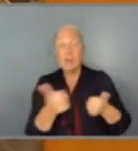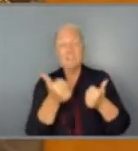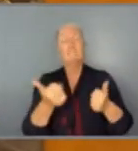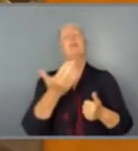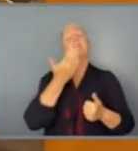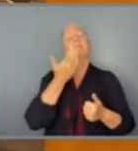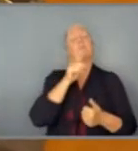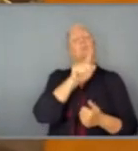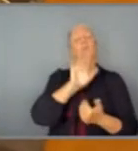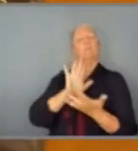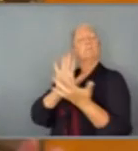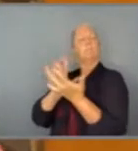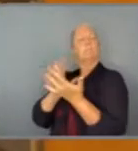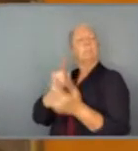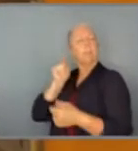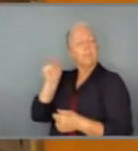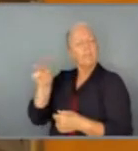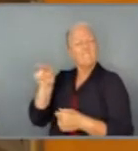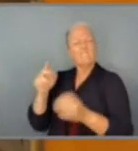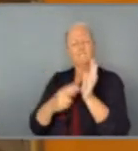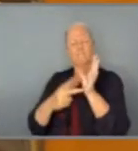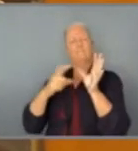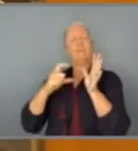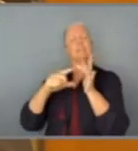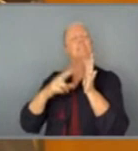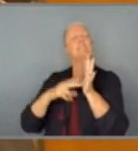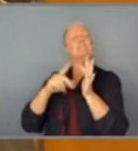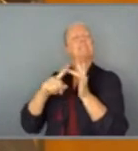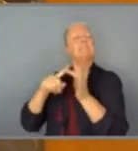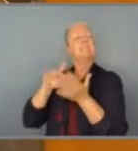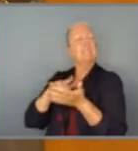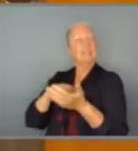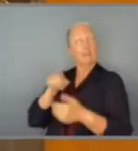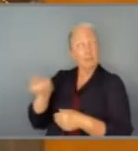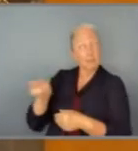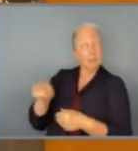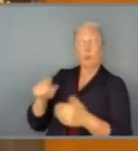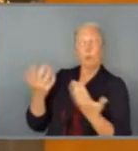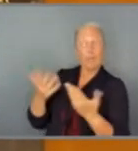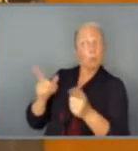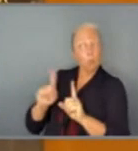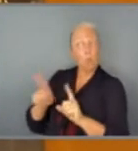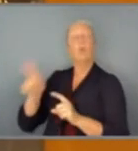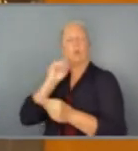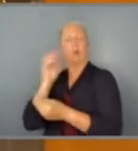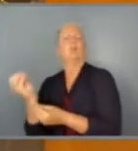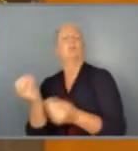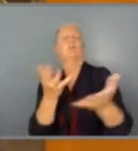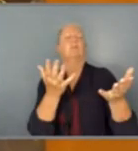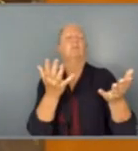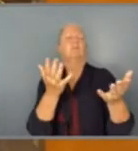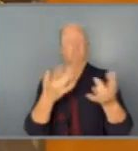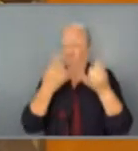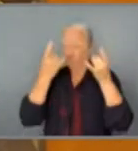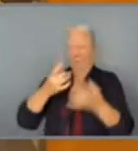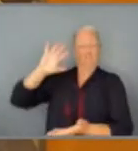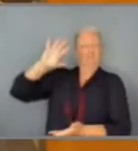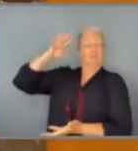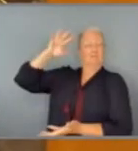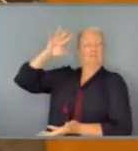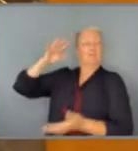Operations Centre, and we will marry them up with where there is supply available on shelves now, waiting to be put into people's